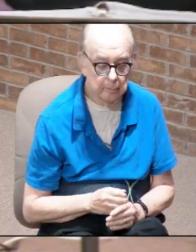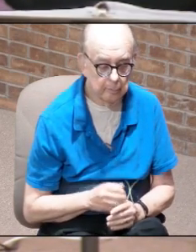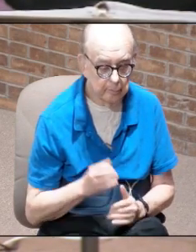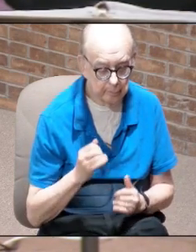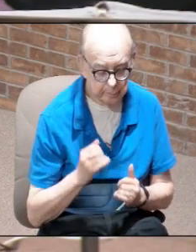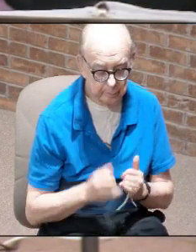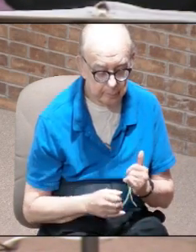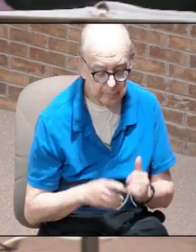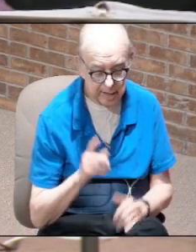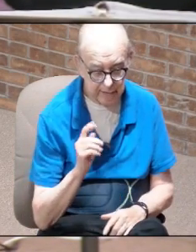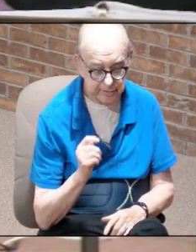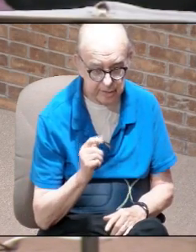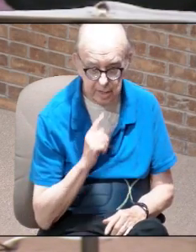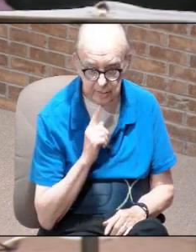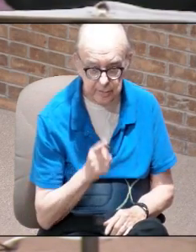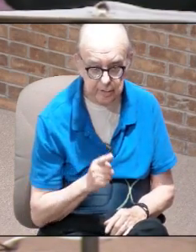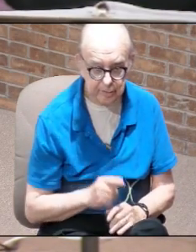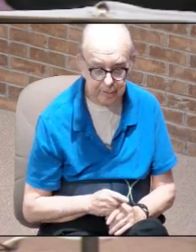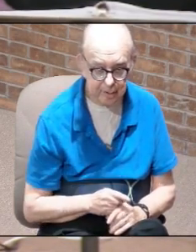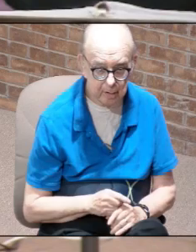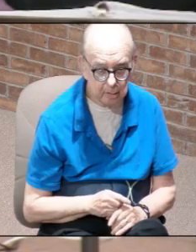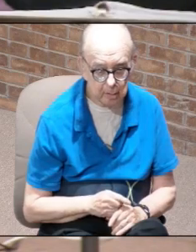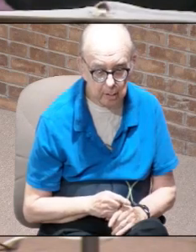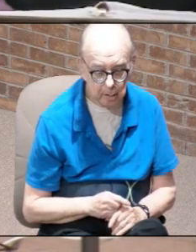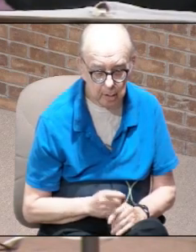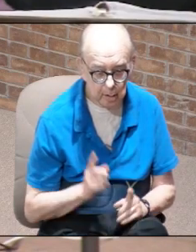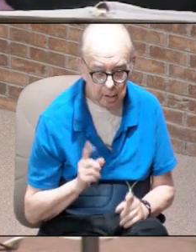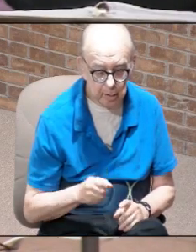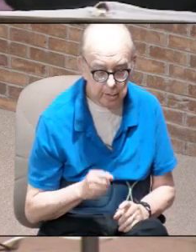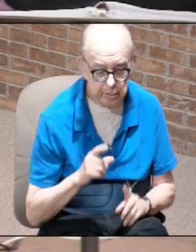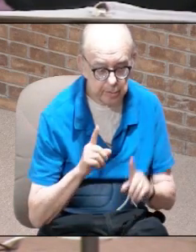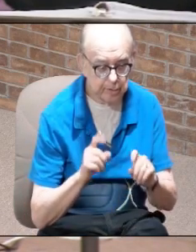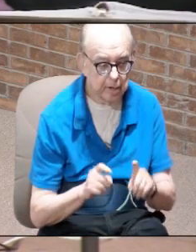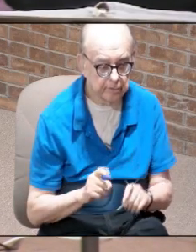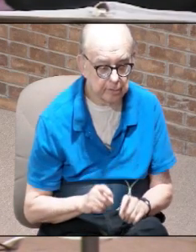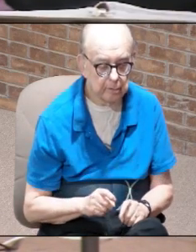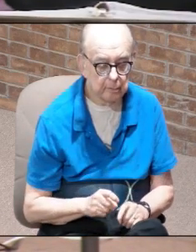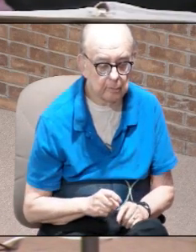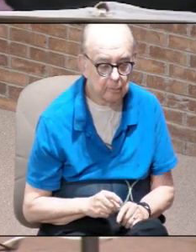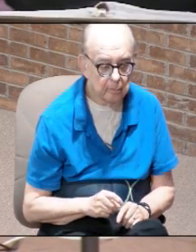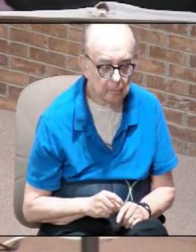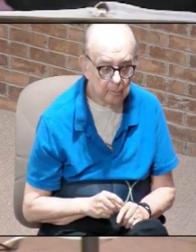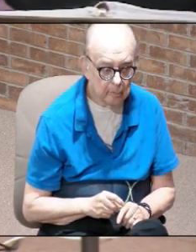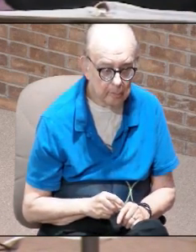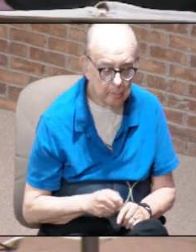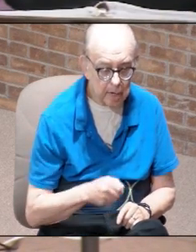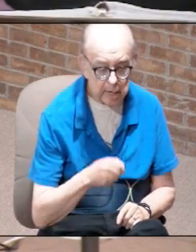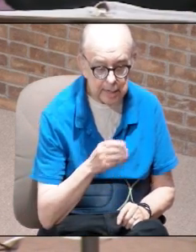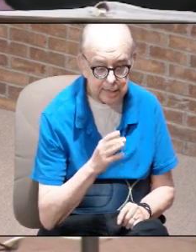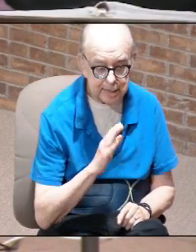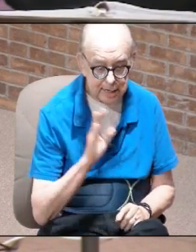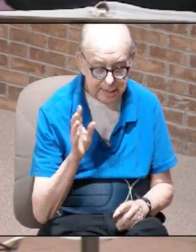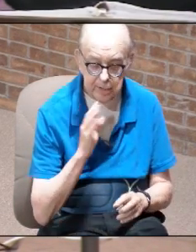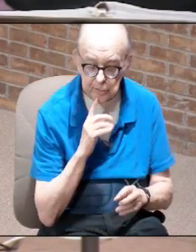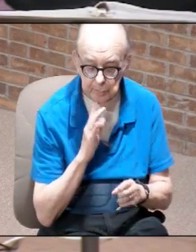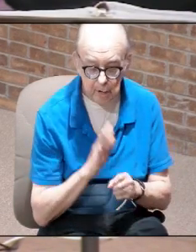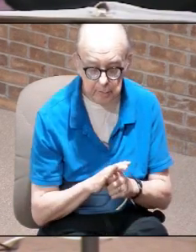The last T is this: you need to test God's